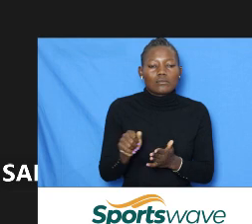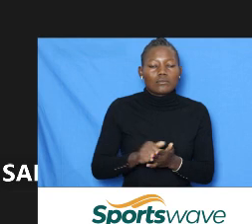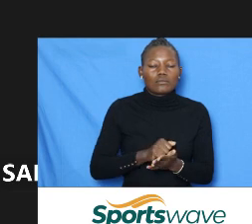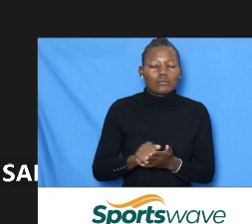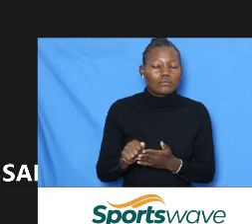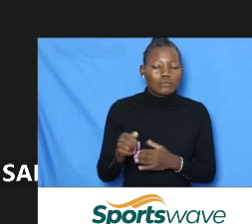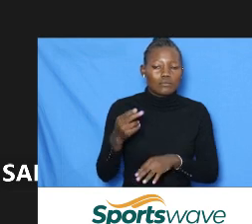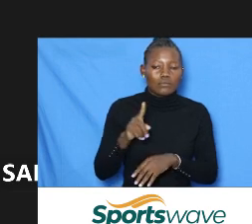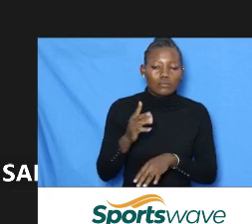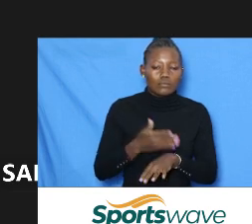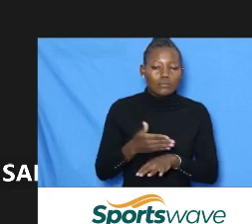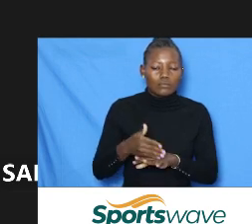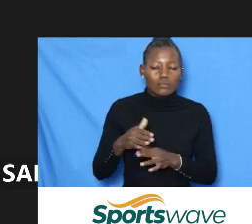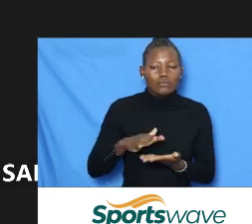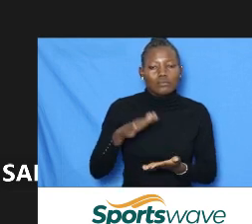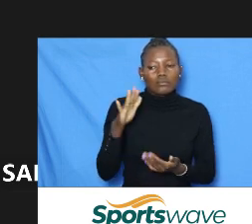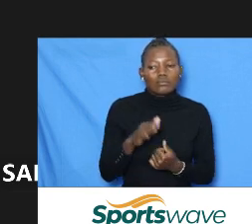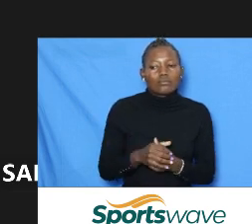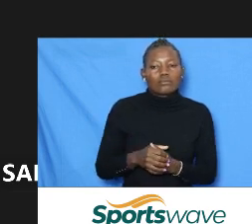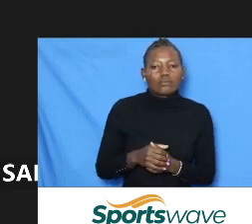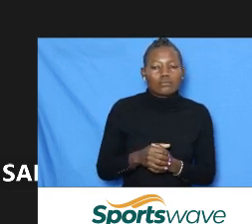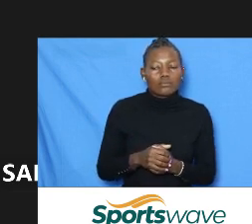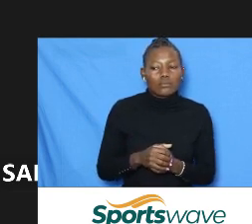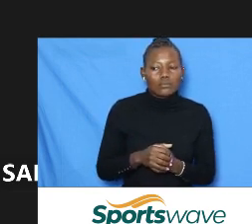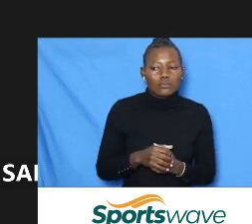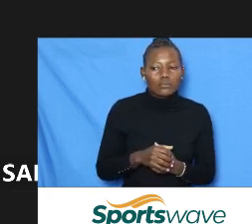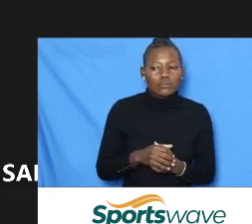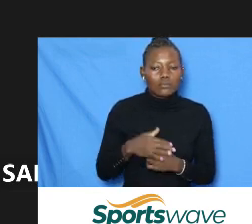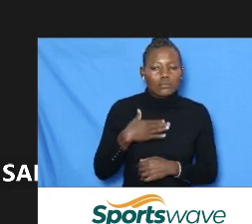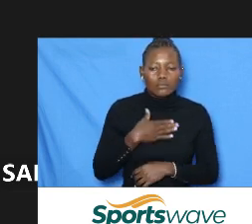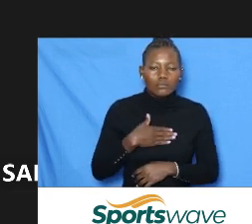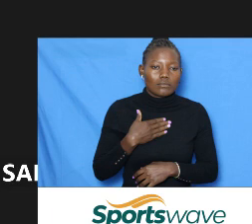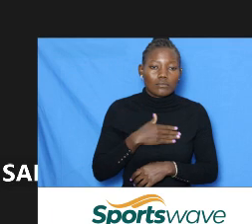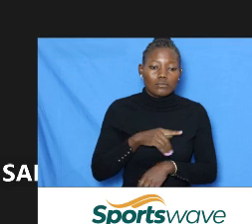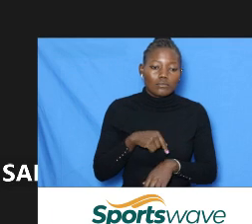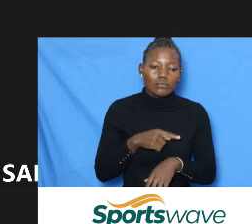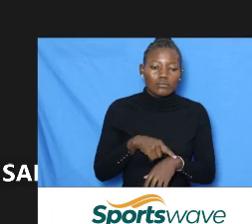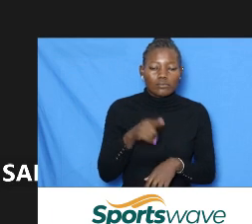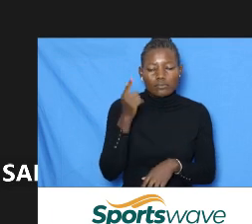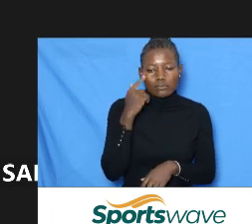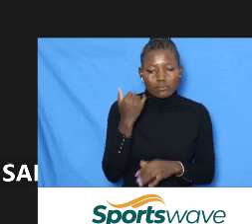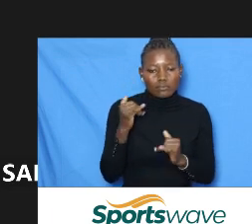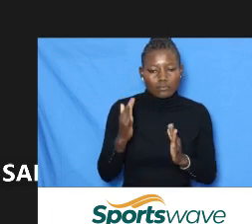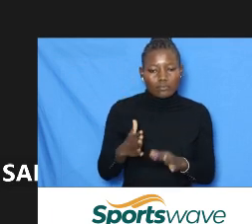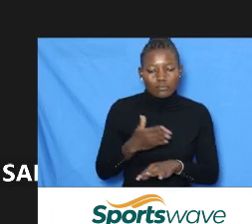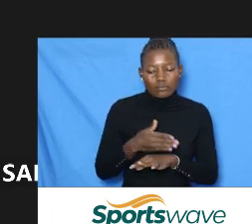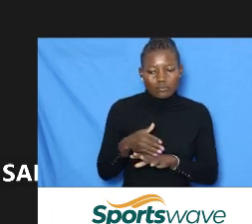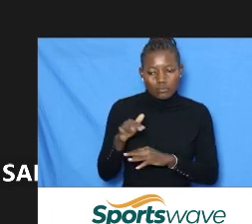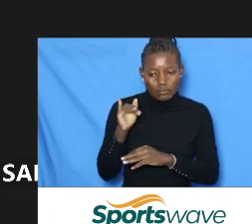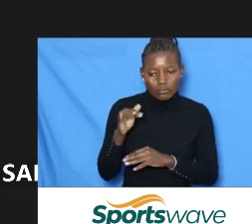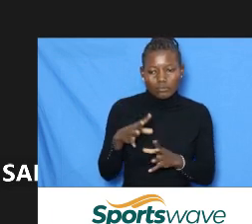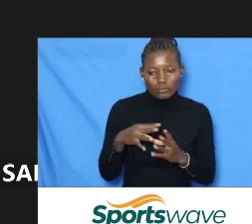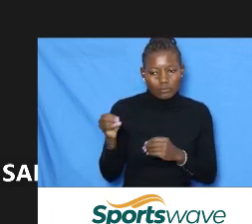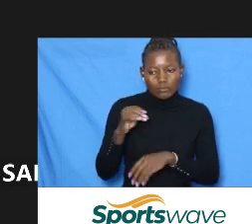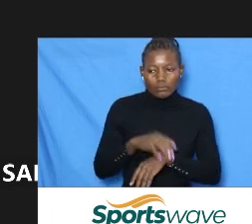their injury. It's going to aggravate their injury, and they will not perform. So please, when you see an athlete is injured, ask them to get